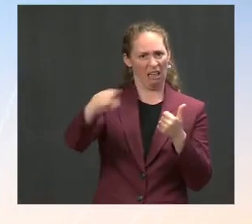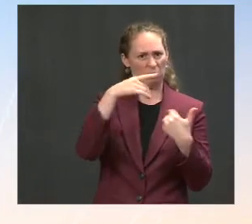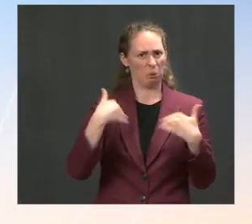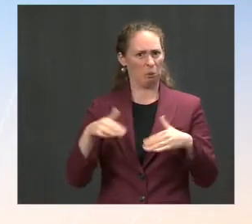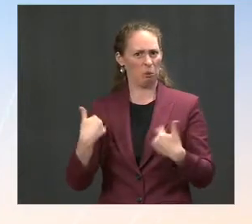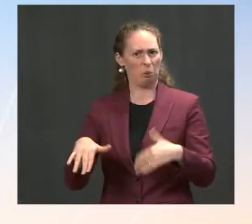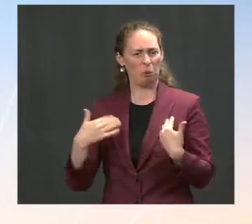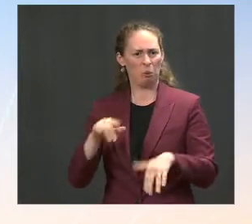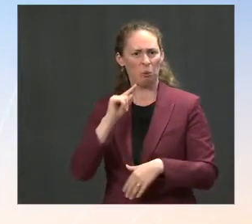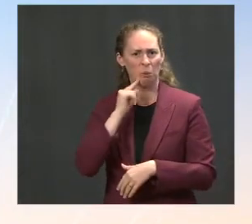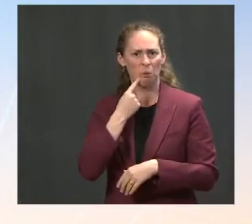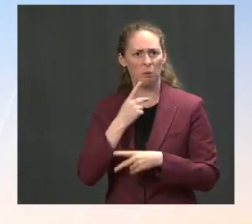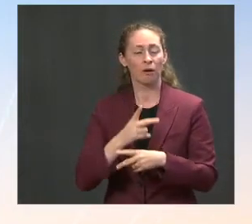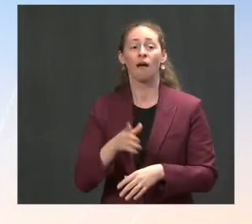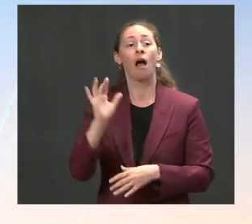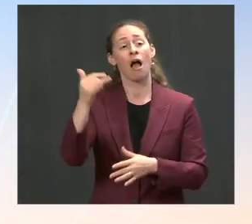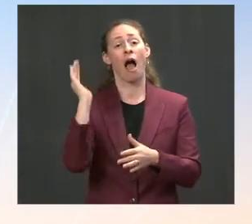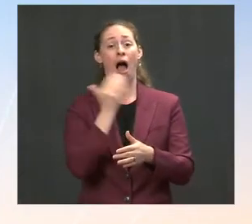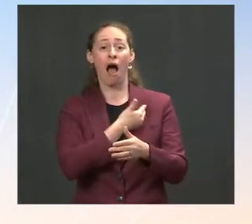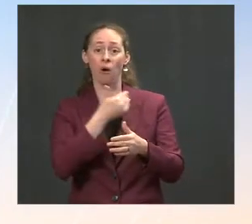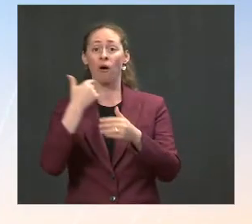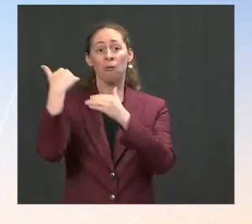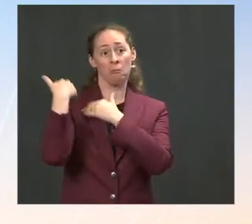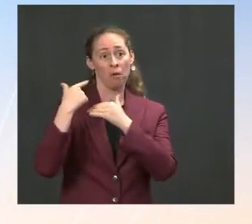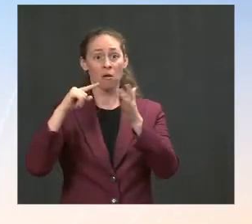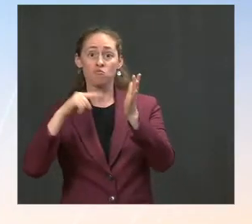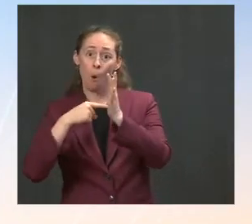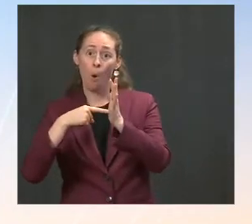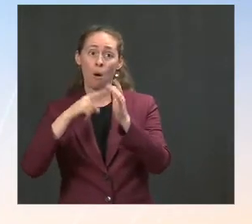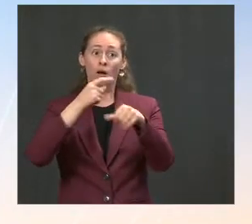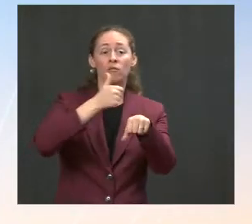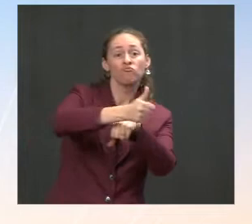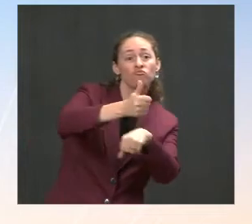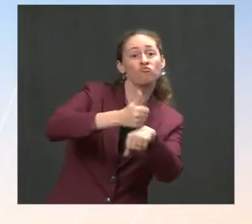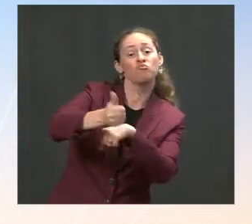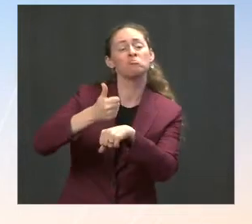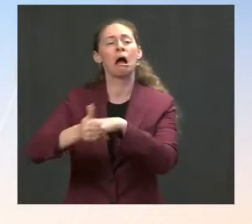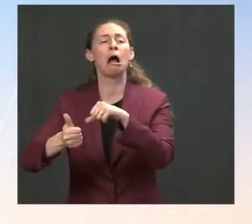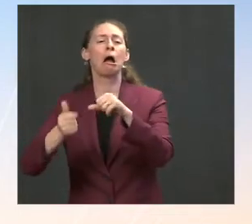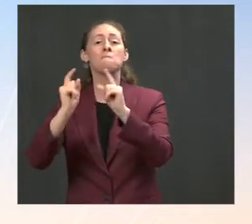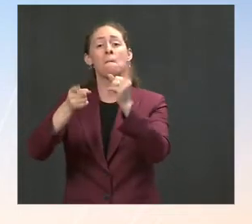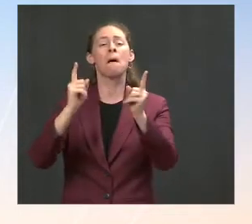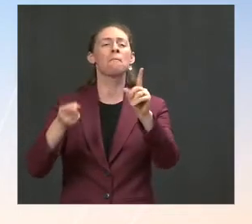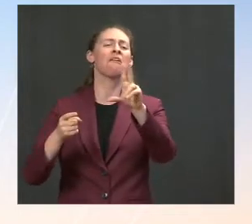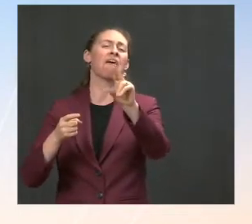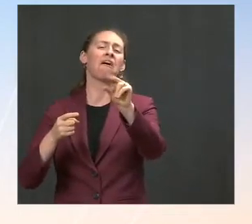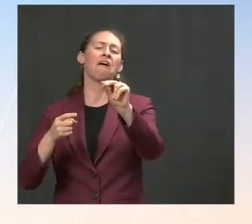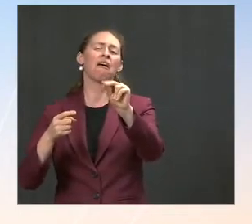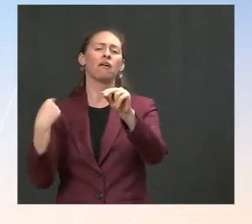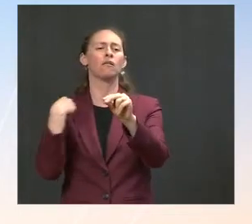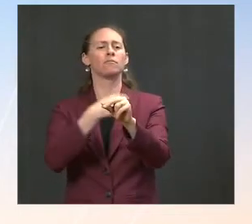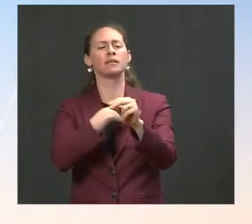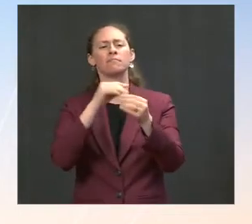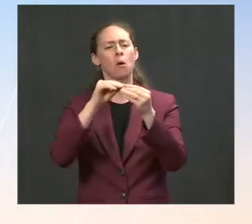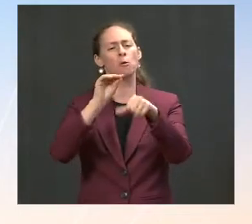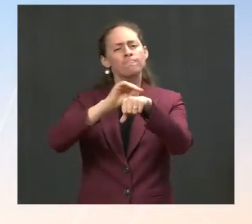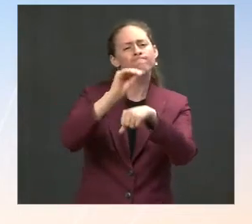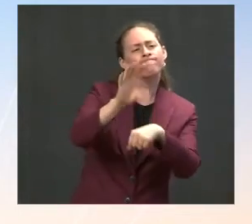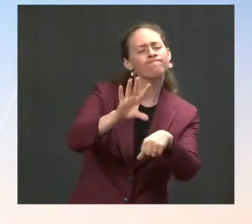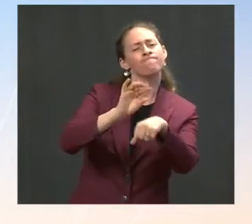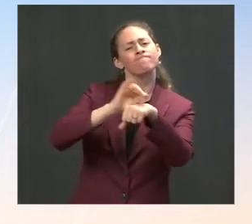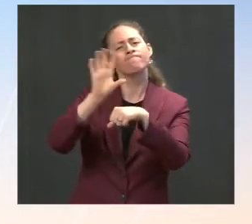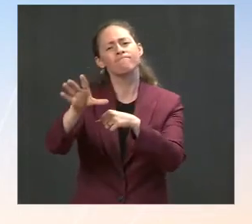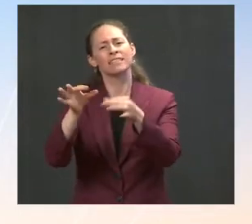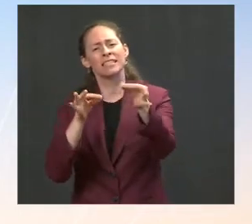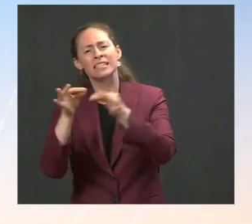place blame, but what we can do is provide accurate information to people who are not yet vaccinated about the risks they are incurring, not